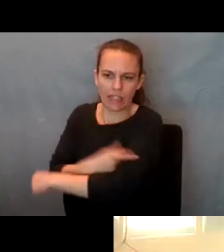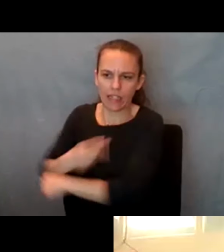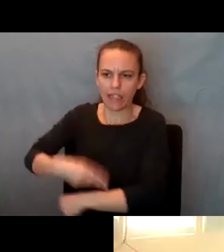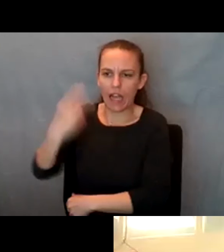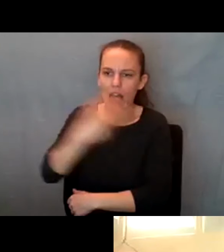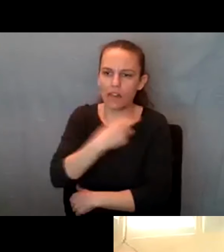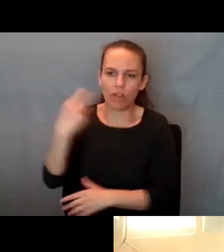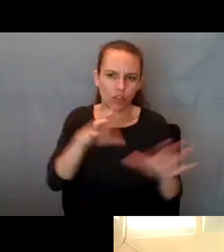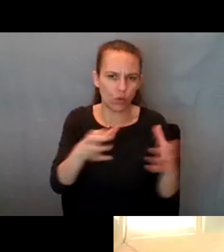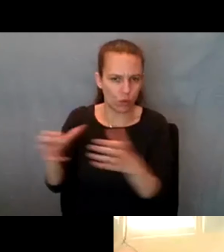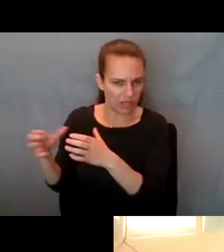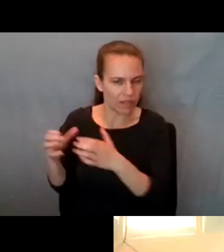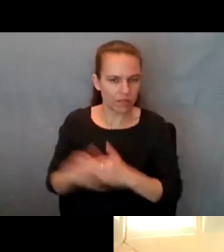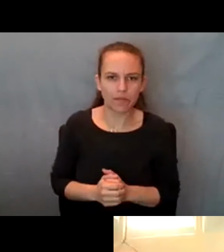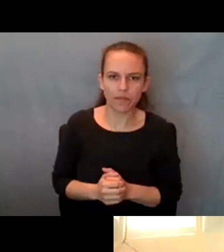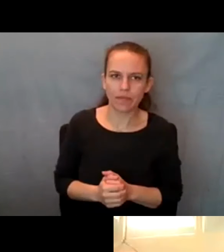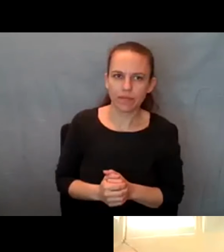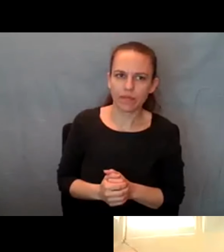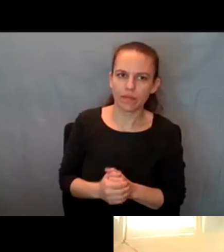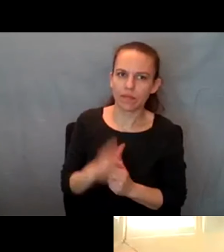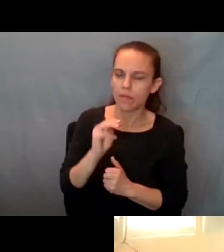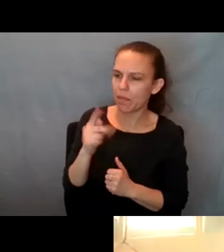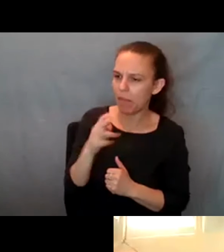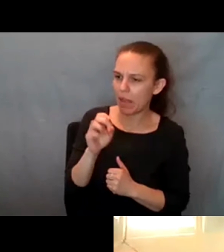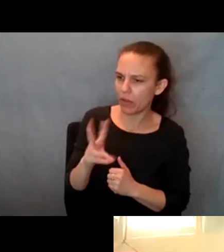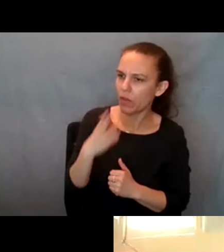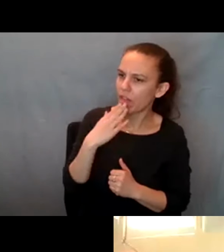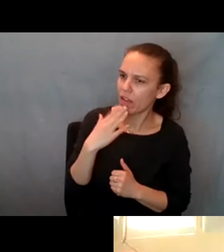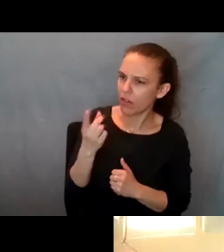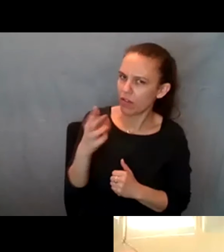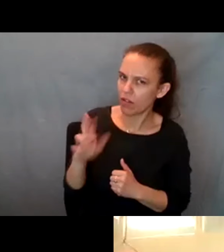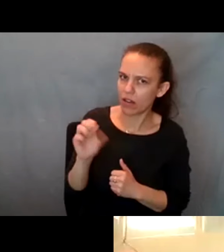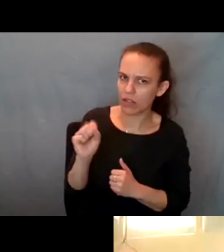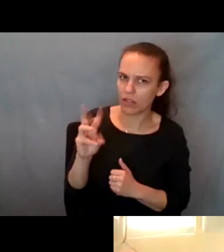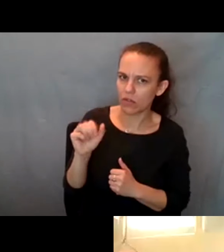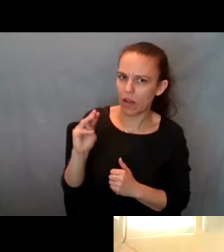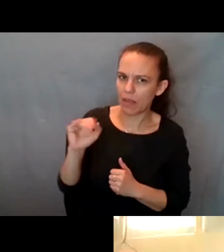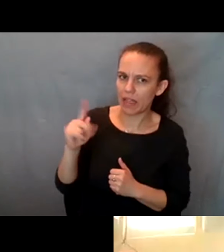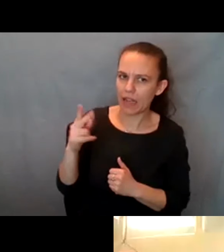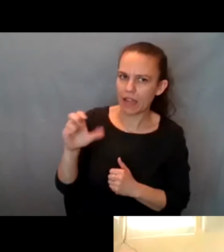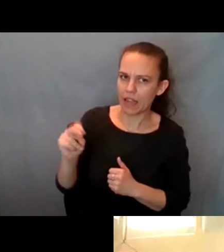Okay, great. Thank you, Dr. Somanathan. Thank you, Ramon, for the question. Over to you, Sanjeev.